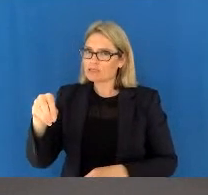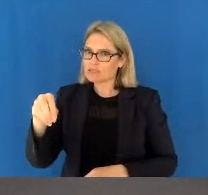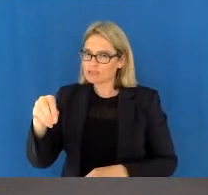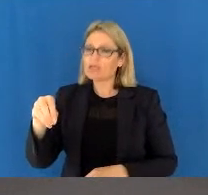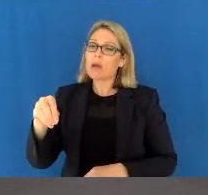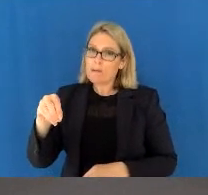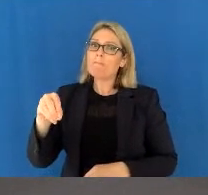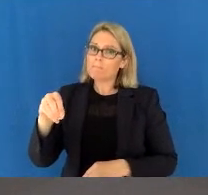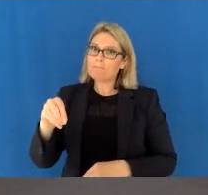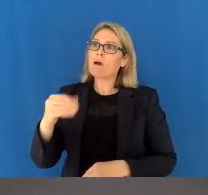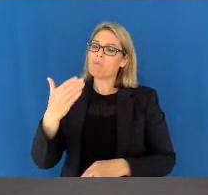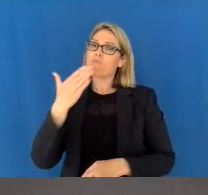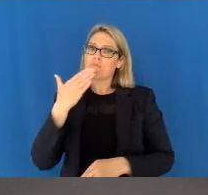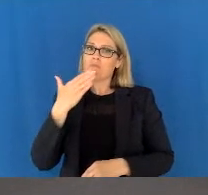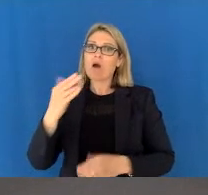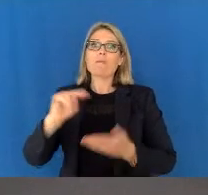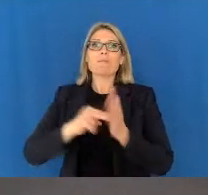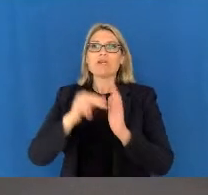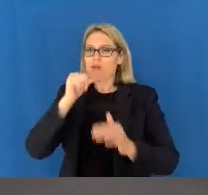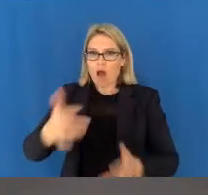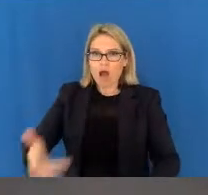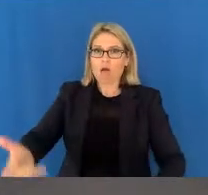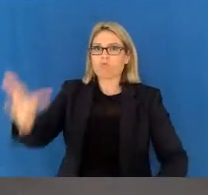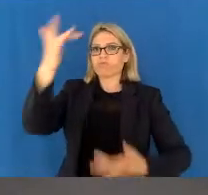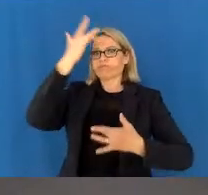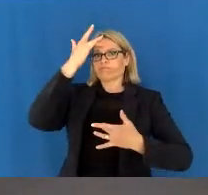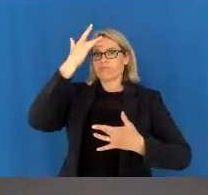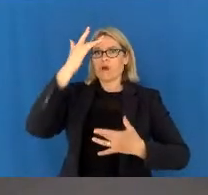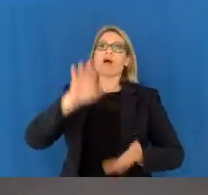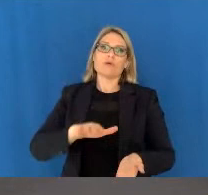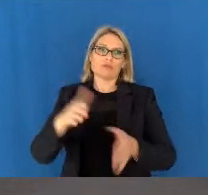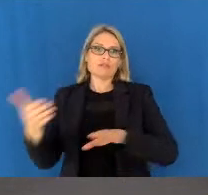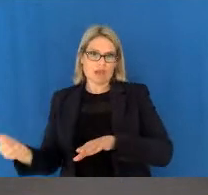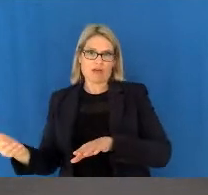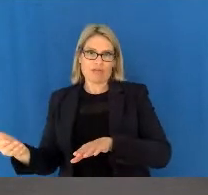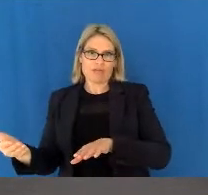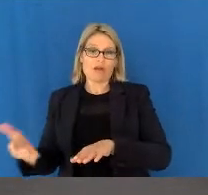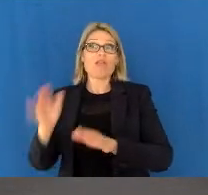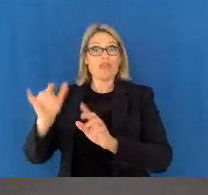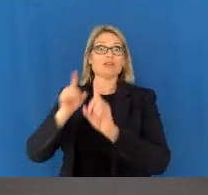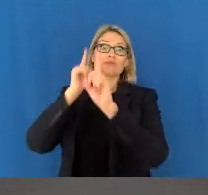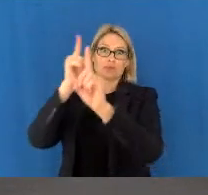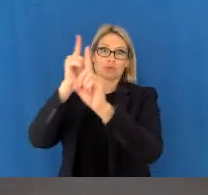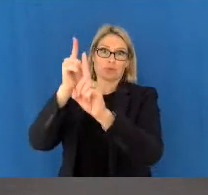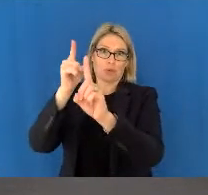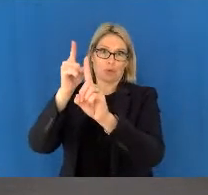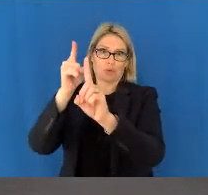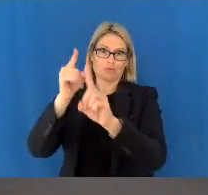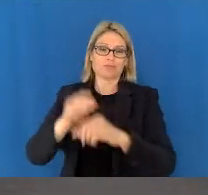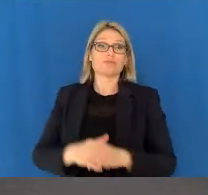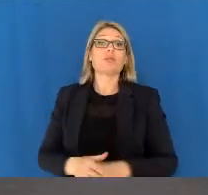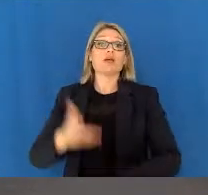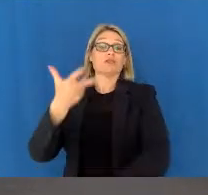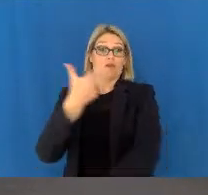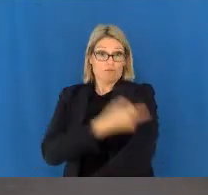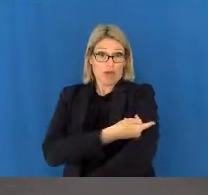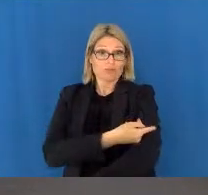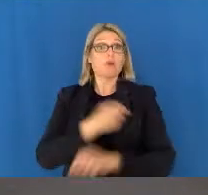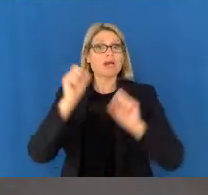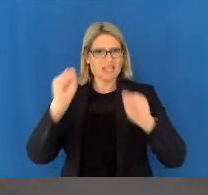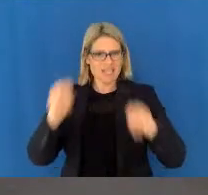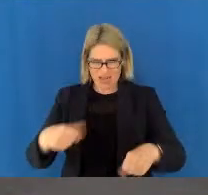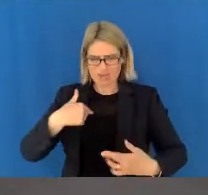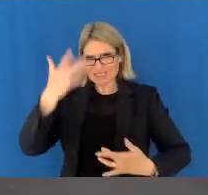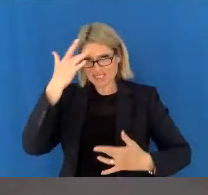of protecting people against severe illness and death. And that is, again, that's our main goal. So vaccinated people can have symptoms. They